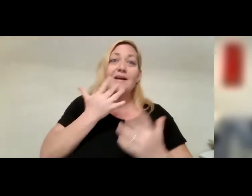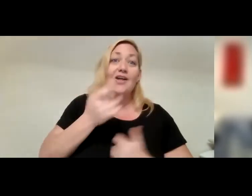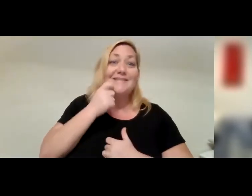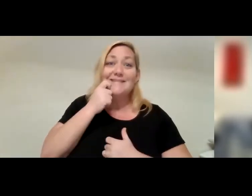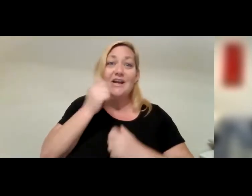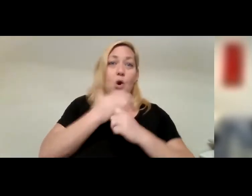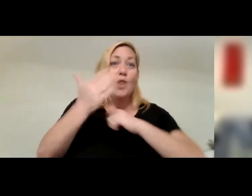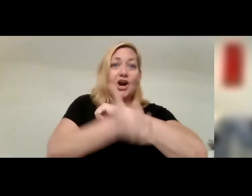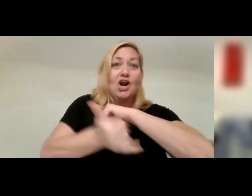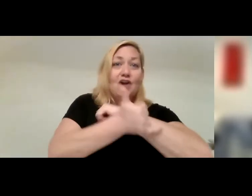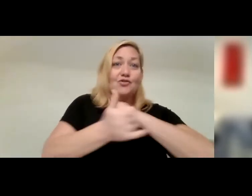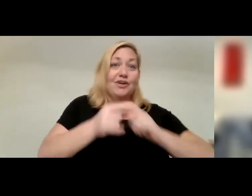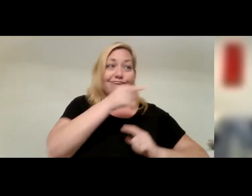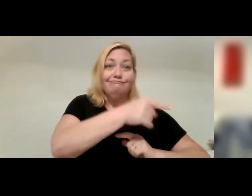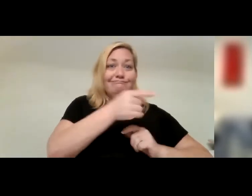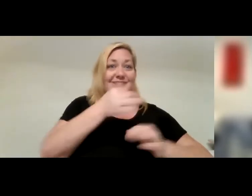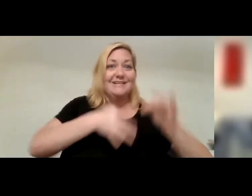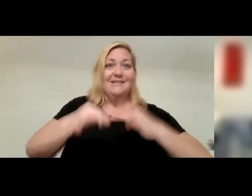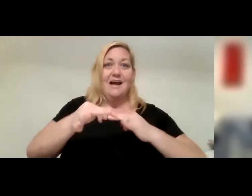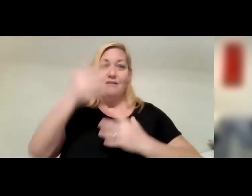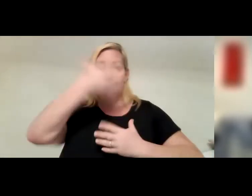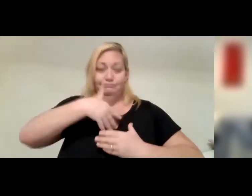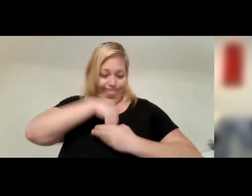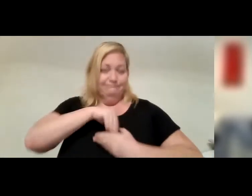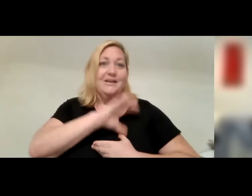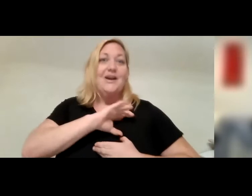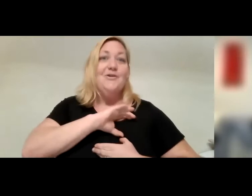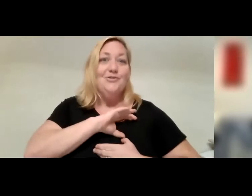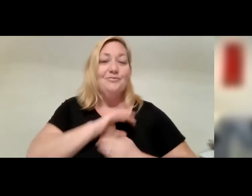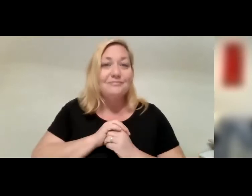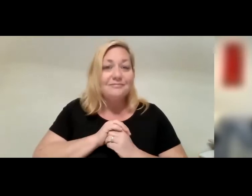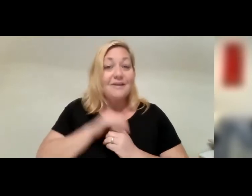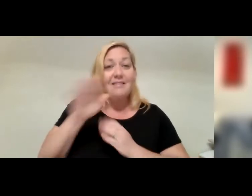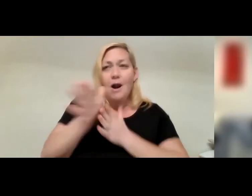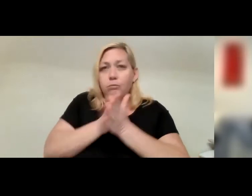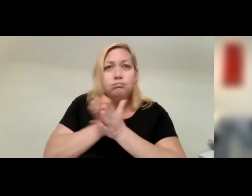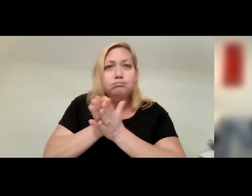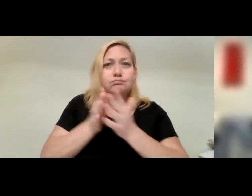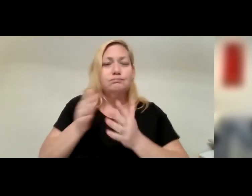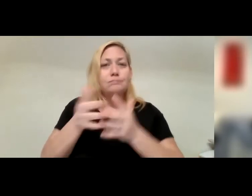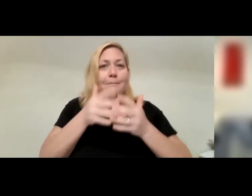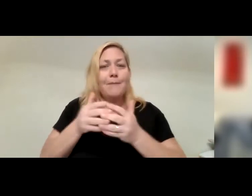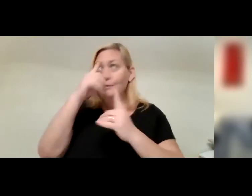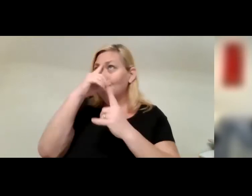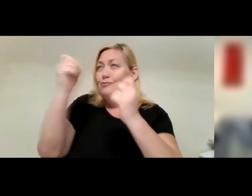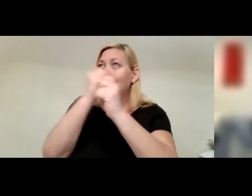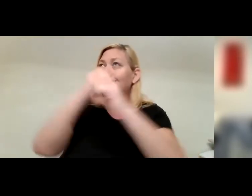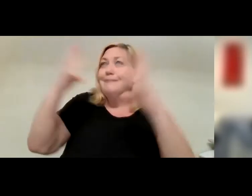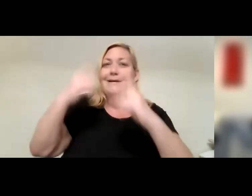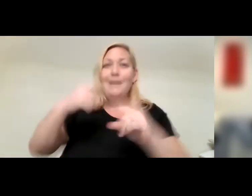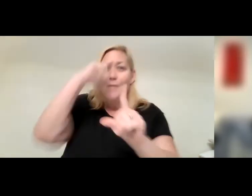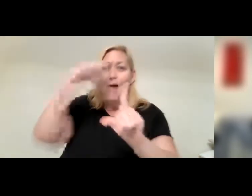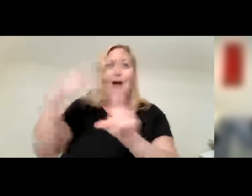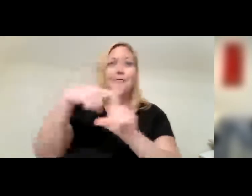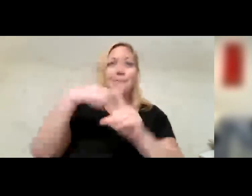their country of origin, instead of the content of their character. In their pursuit of the American dream, they came with optimism, heads held